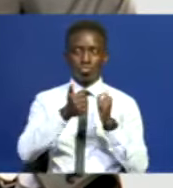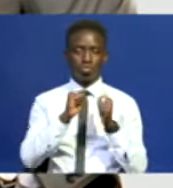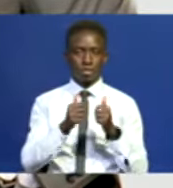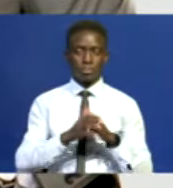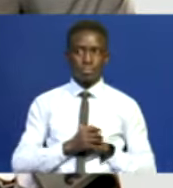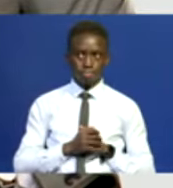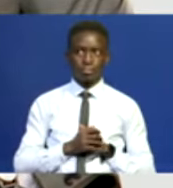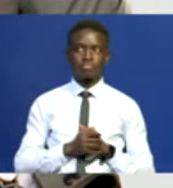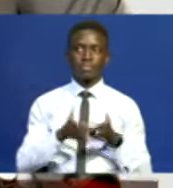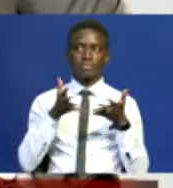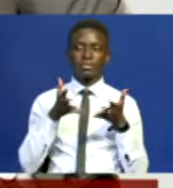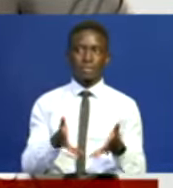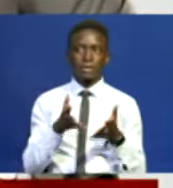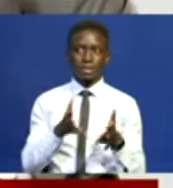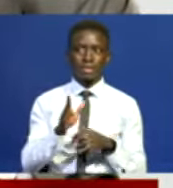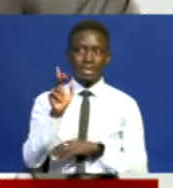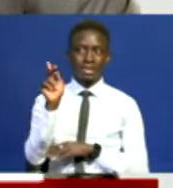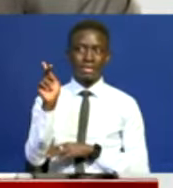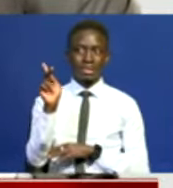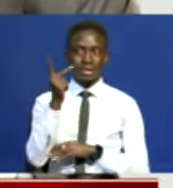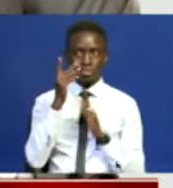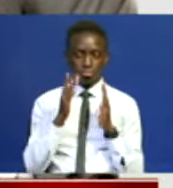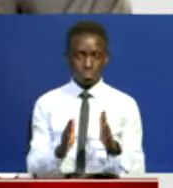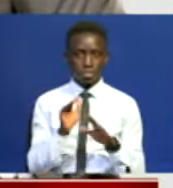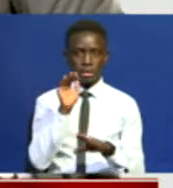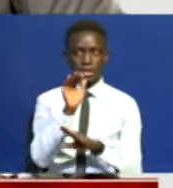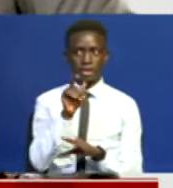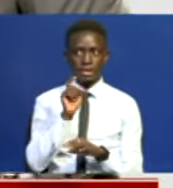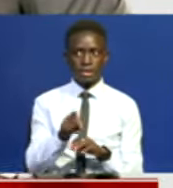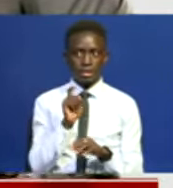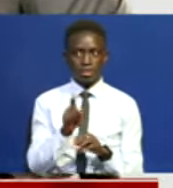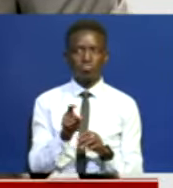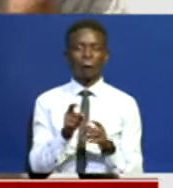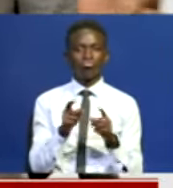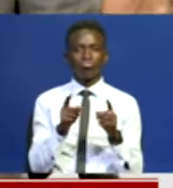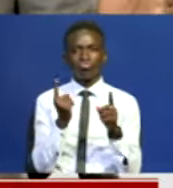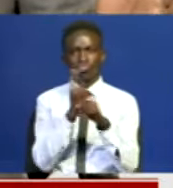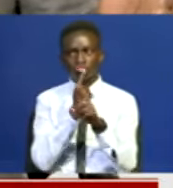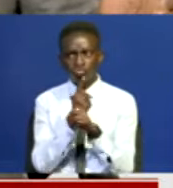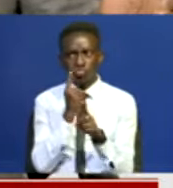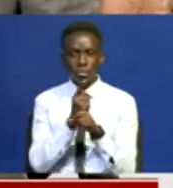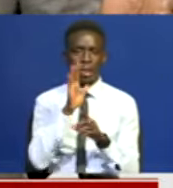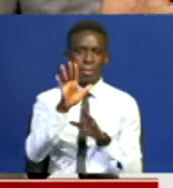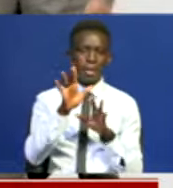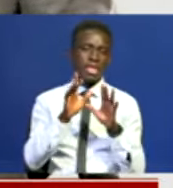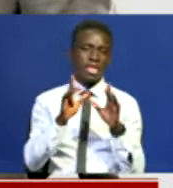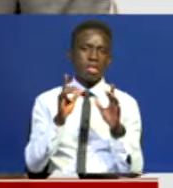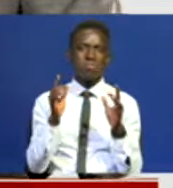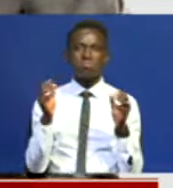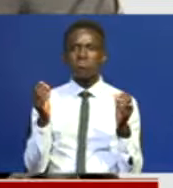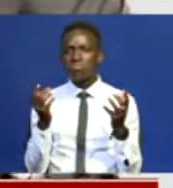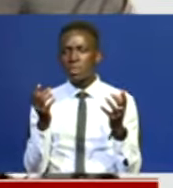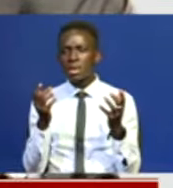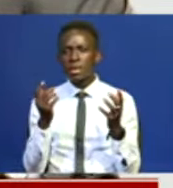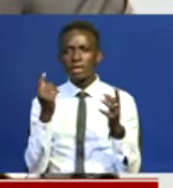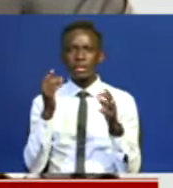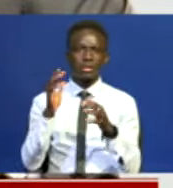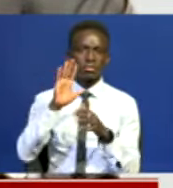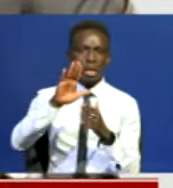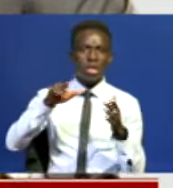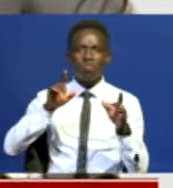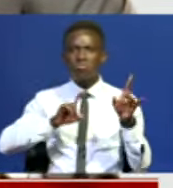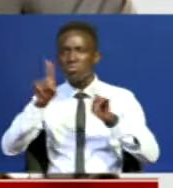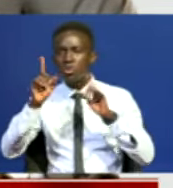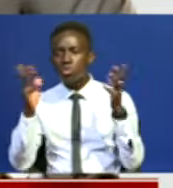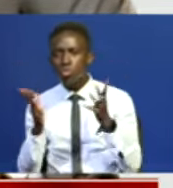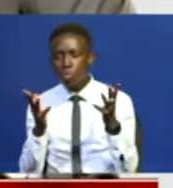Kenyans have been urged to diversify their travel destinations and explore different cultures and tourist attractions dotting the